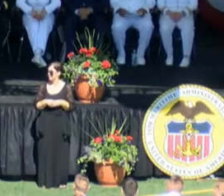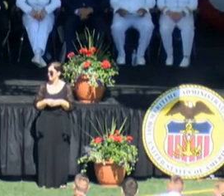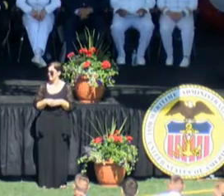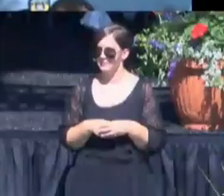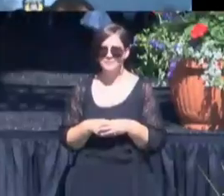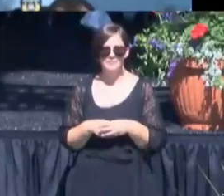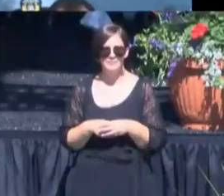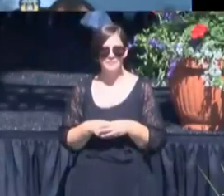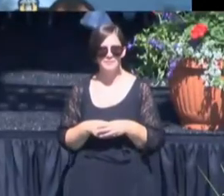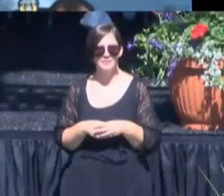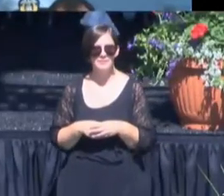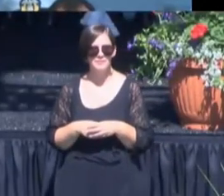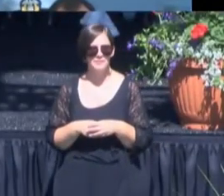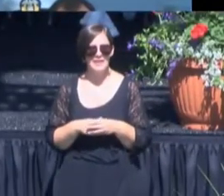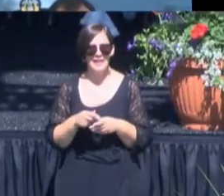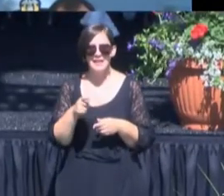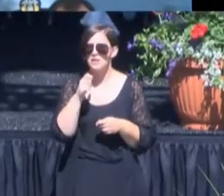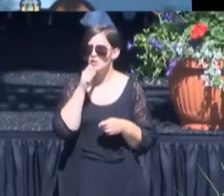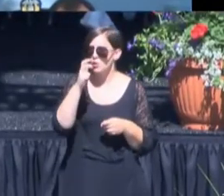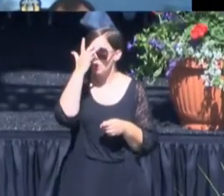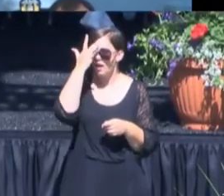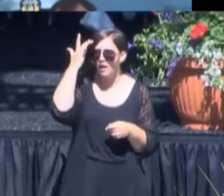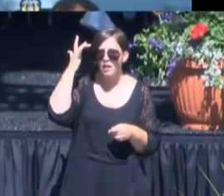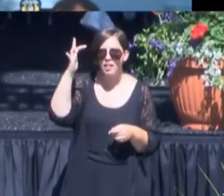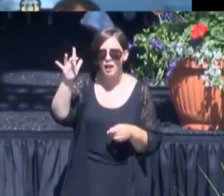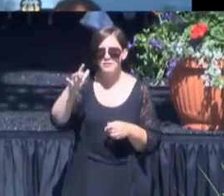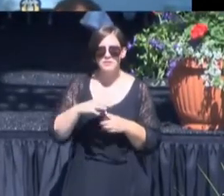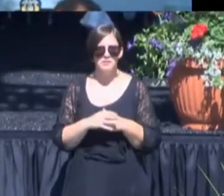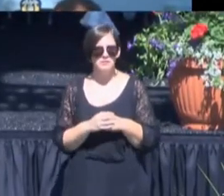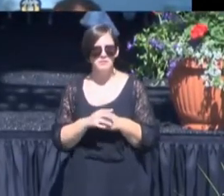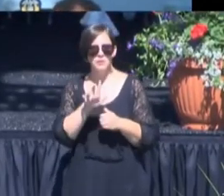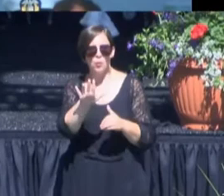Because it is the intellect that you will bring, it